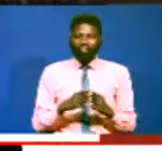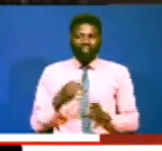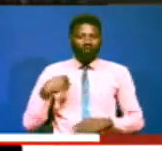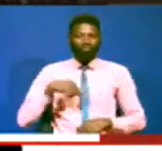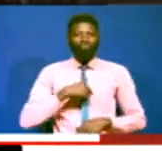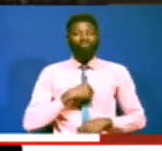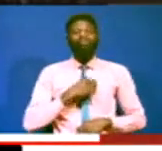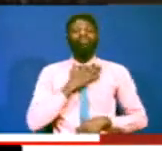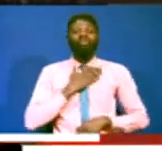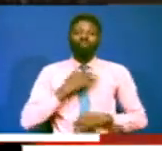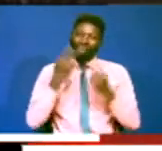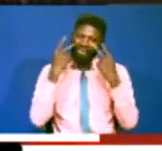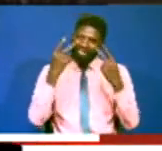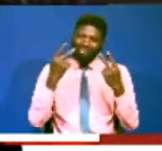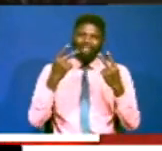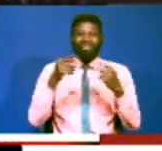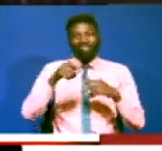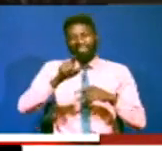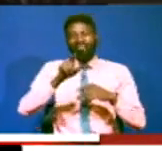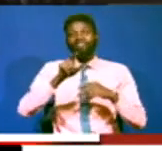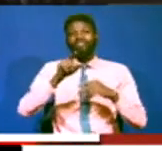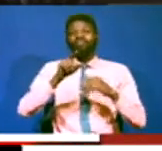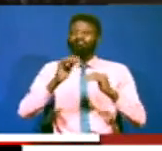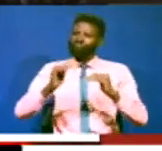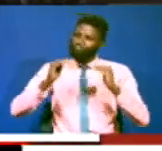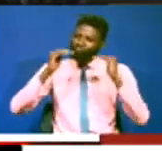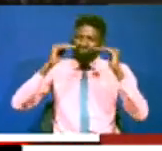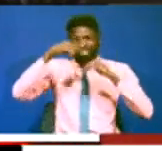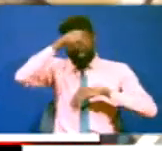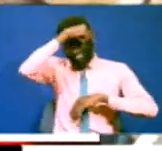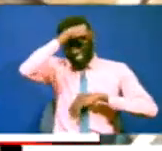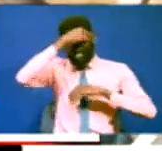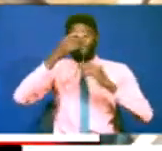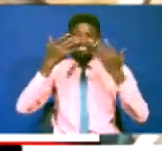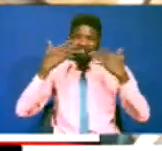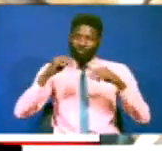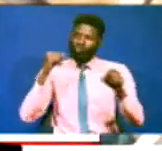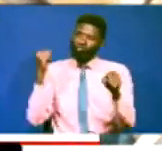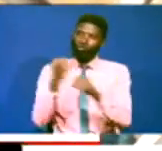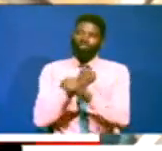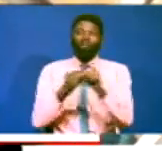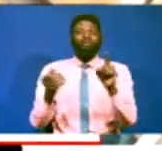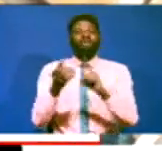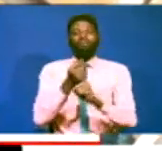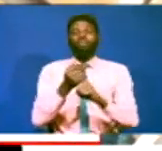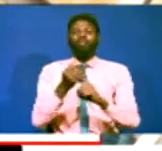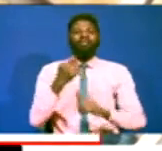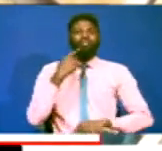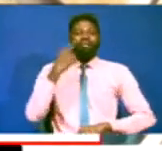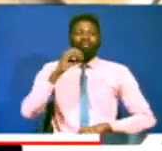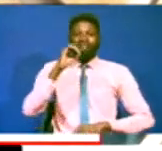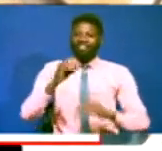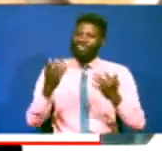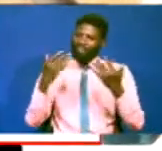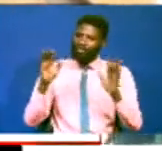a finished product after you graduate and you are able to get a job. As per now, we've already paid the fees